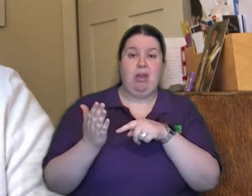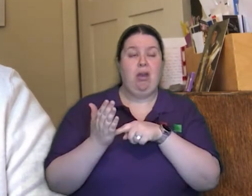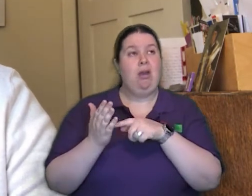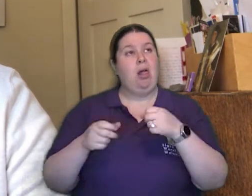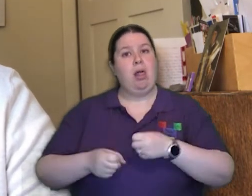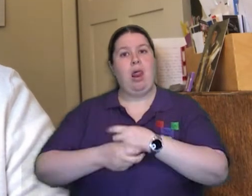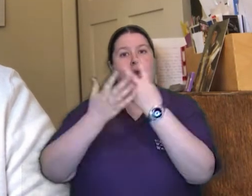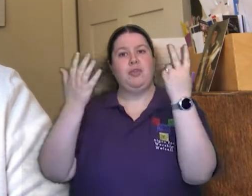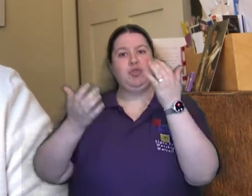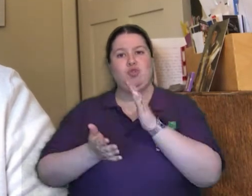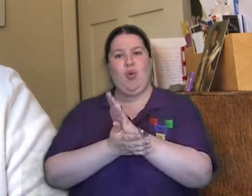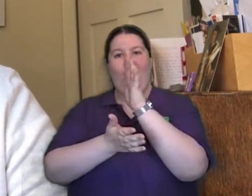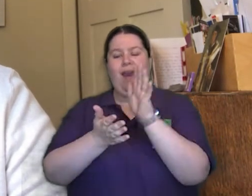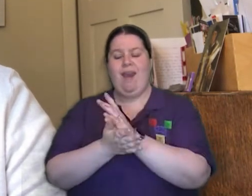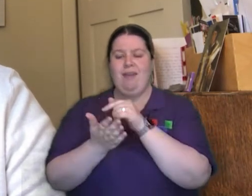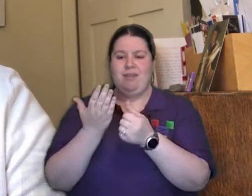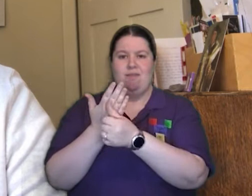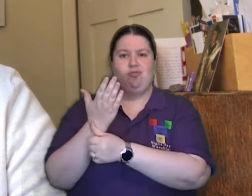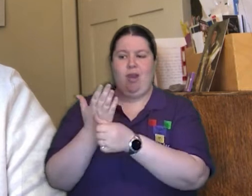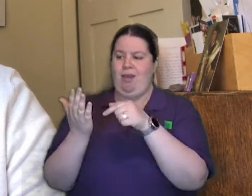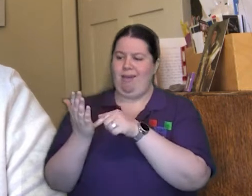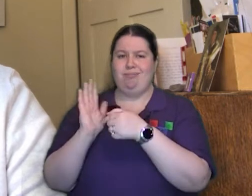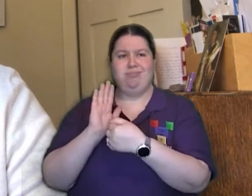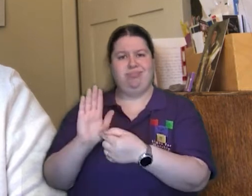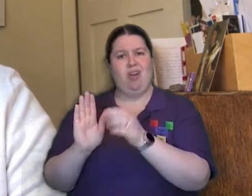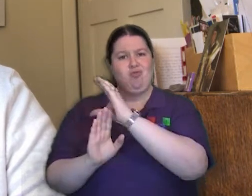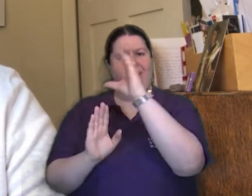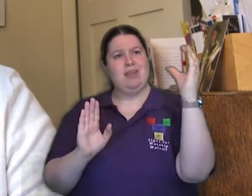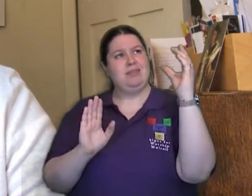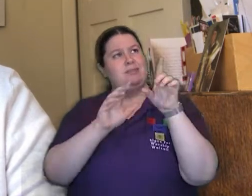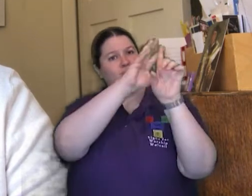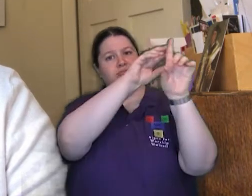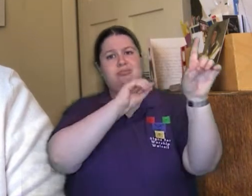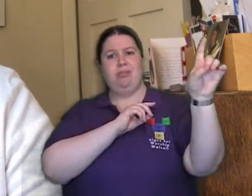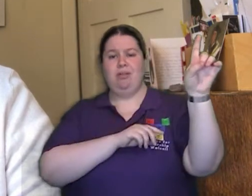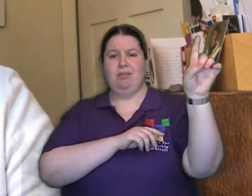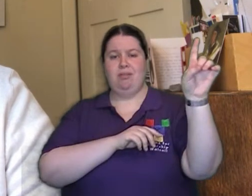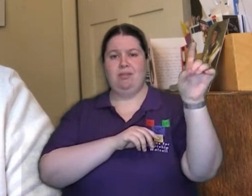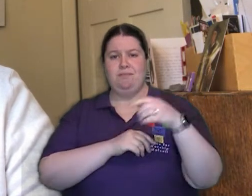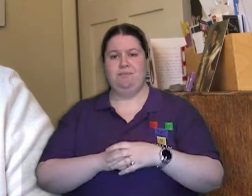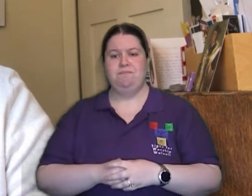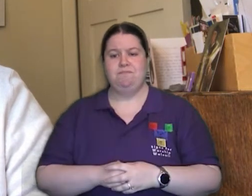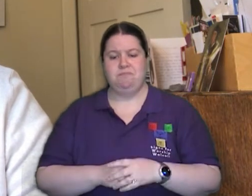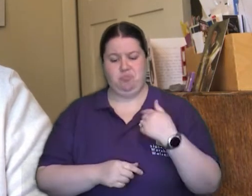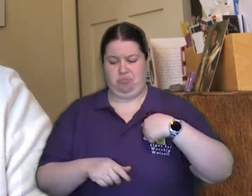unbelievers, so that they cannot see the light of the gospel that displays the glory of Christ, who is the image of